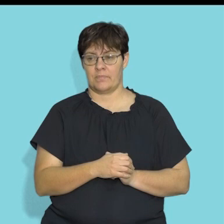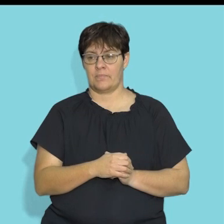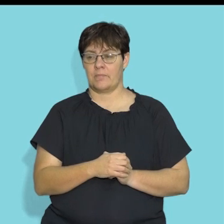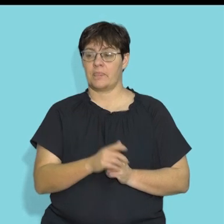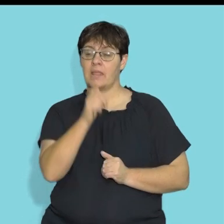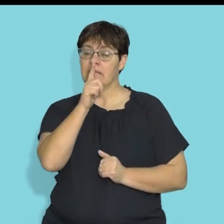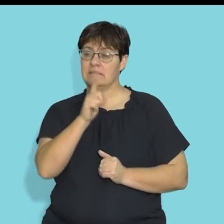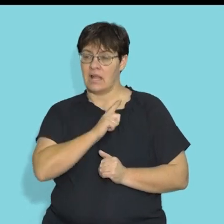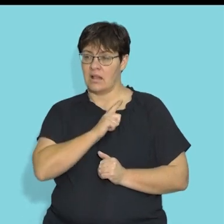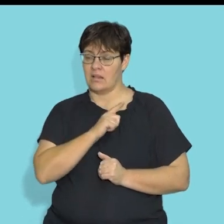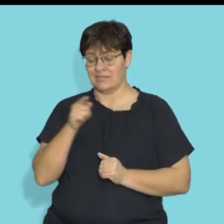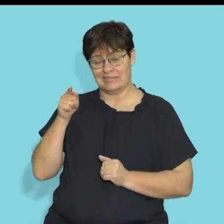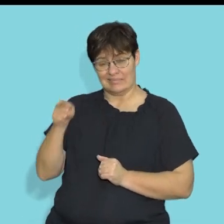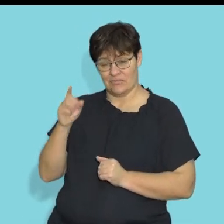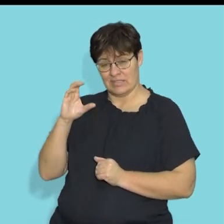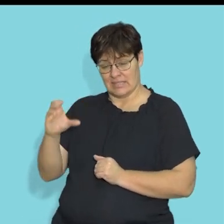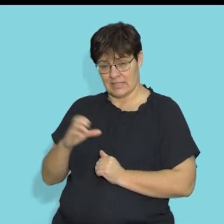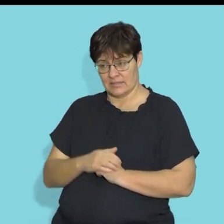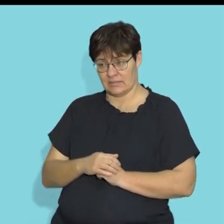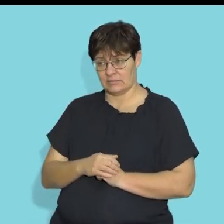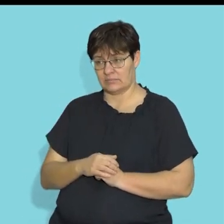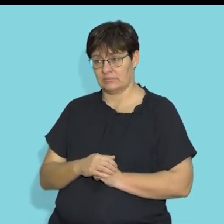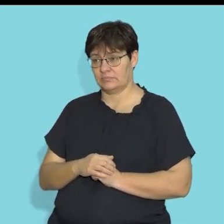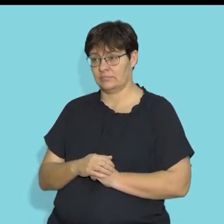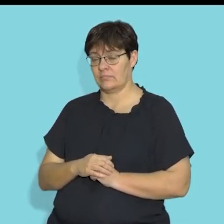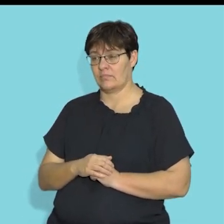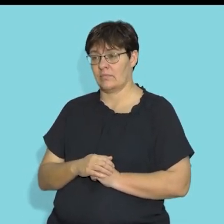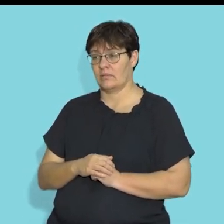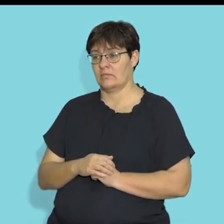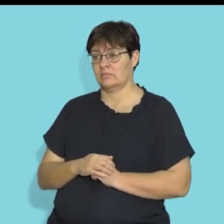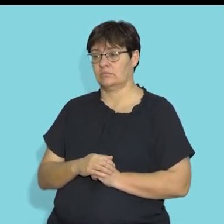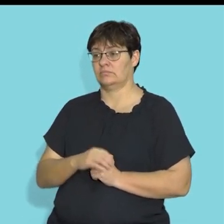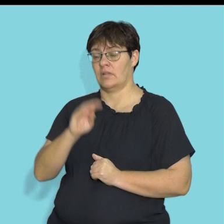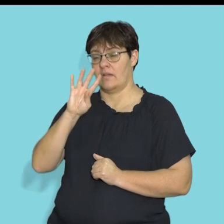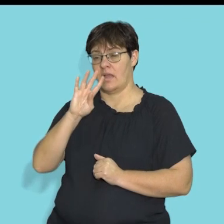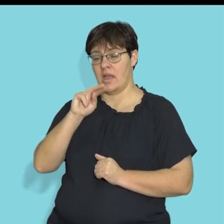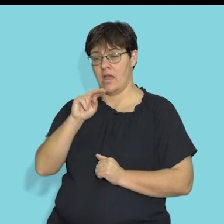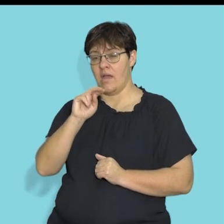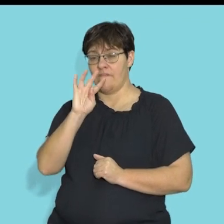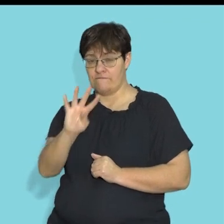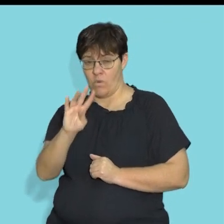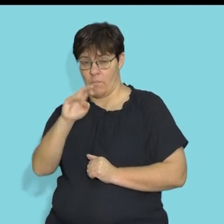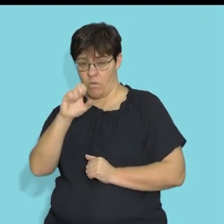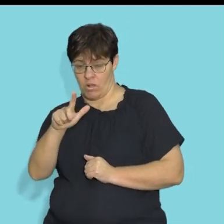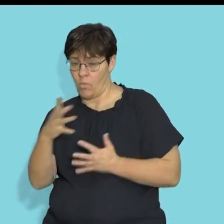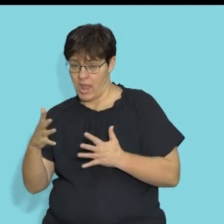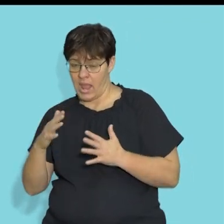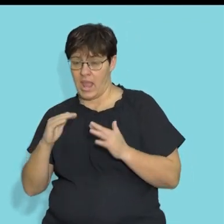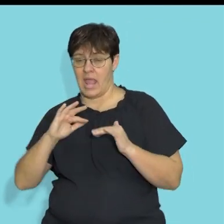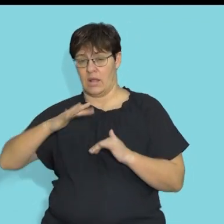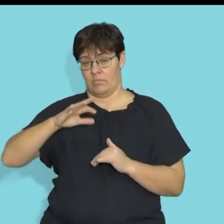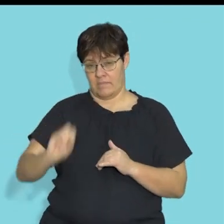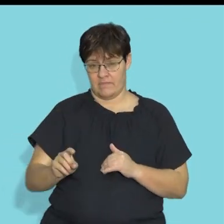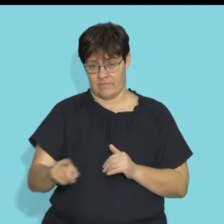Now, we were told that the concentration, the number of moles here, is 4 moles at equilibrium.